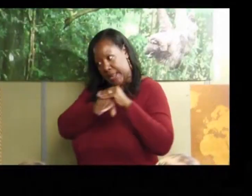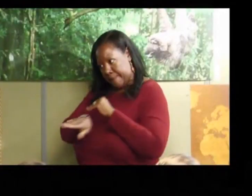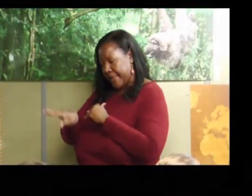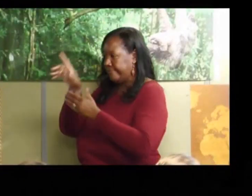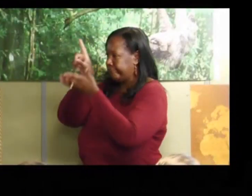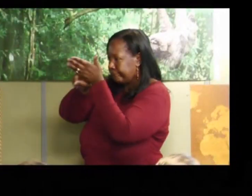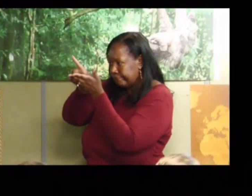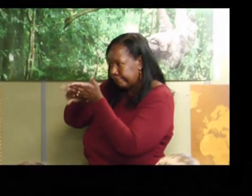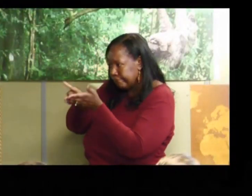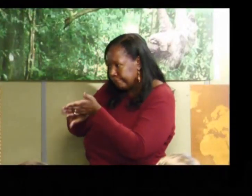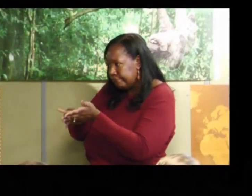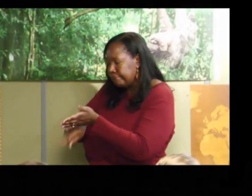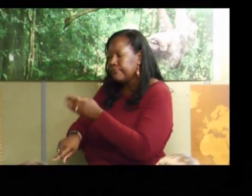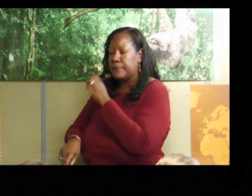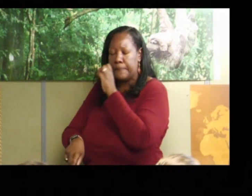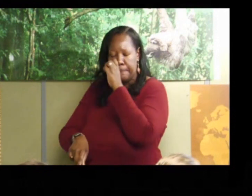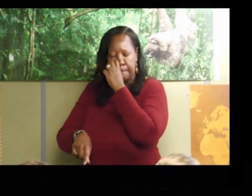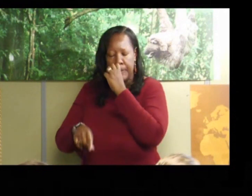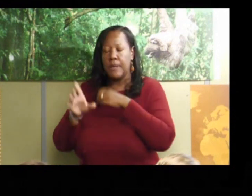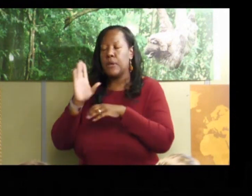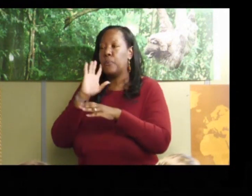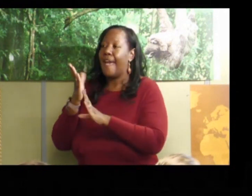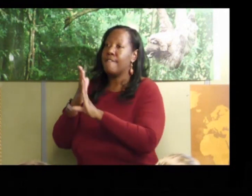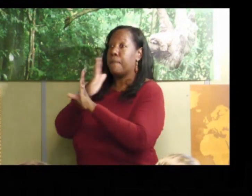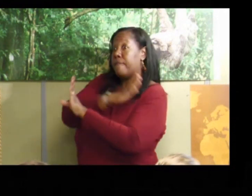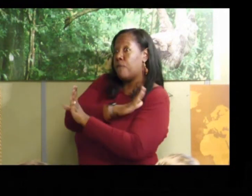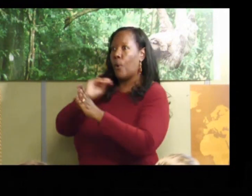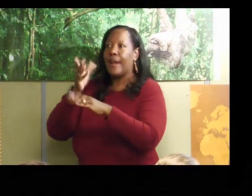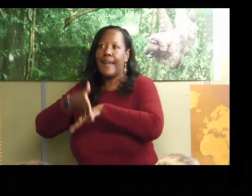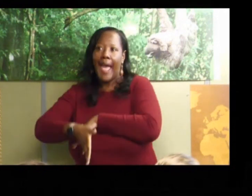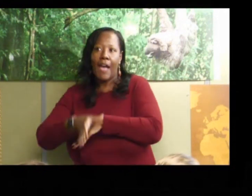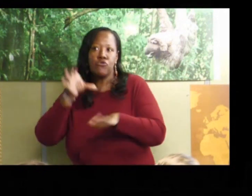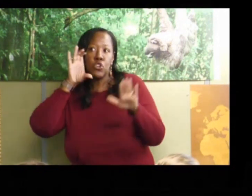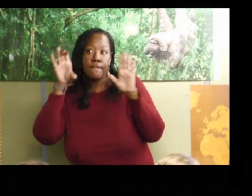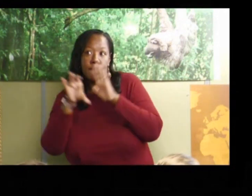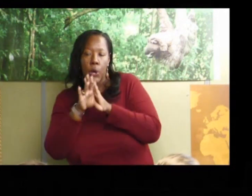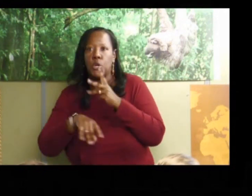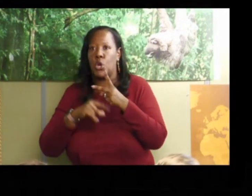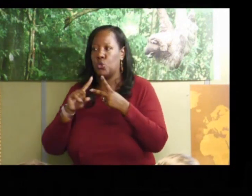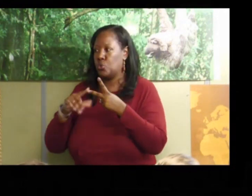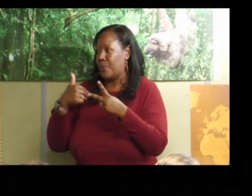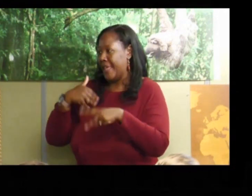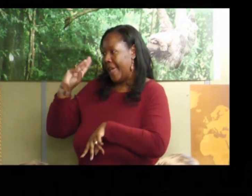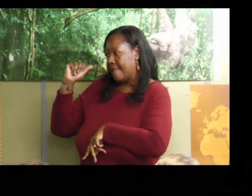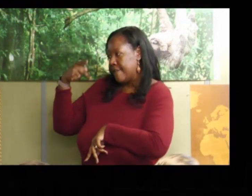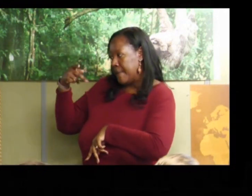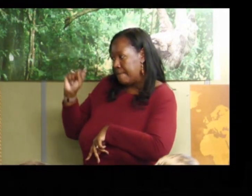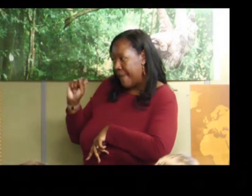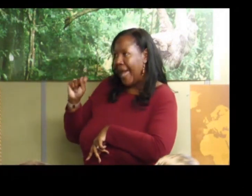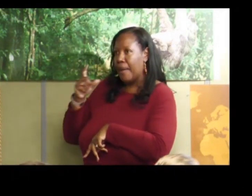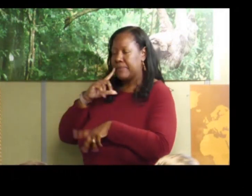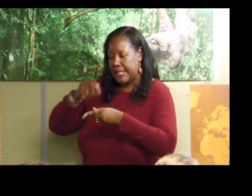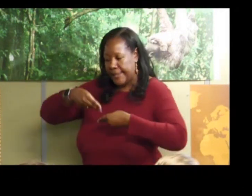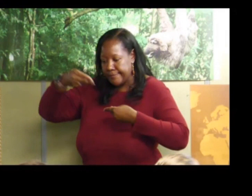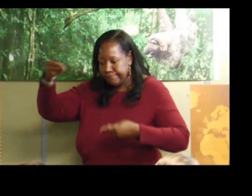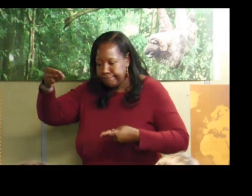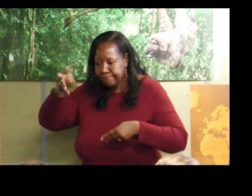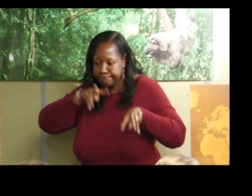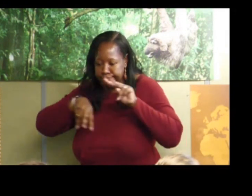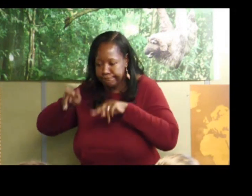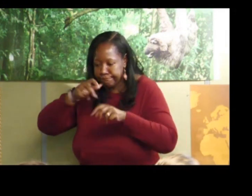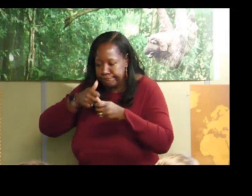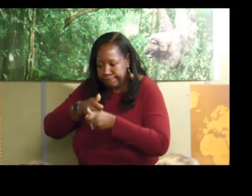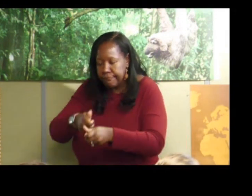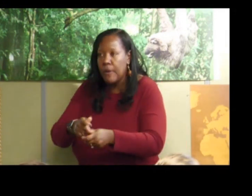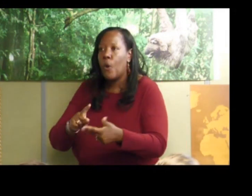So we have, before and after photos, we have maps that visitors can explore,